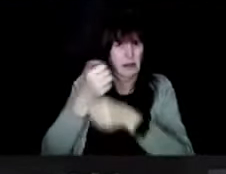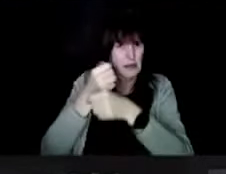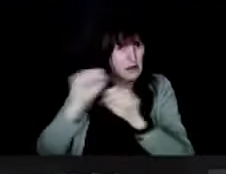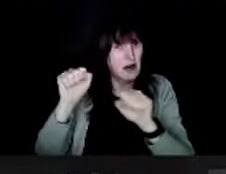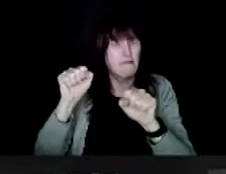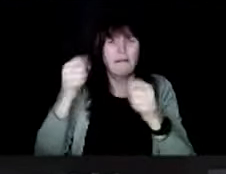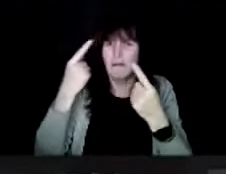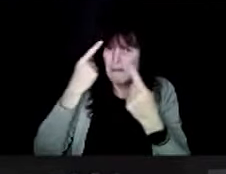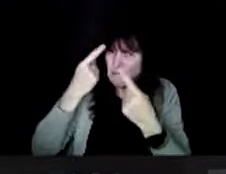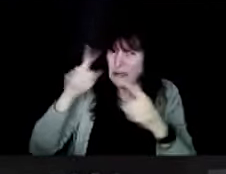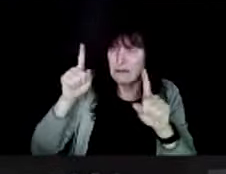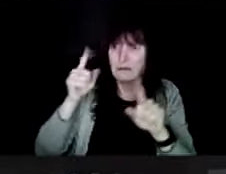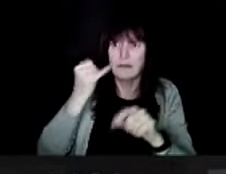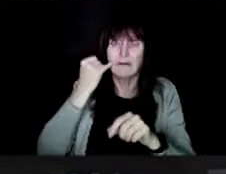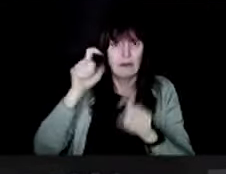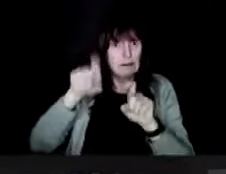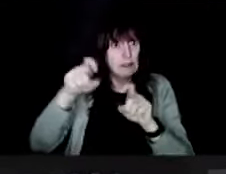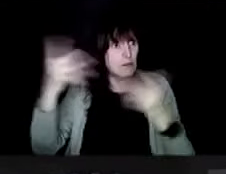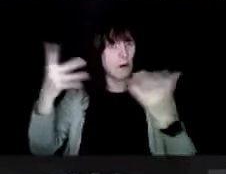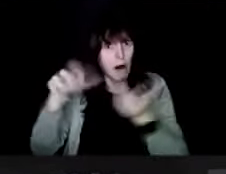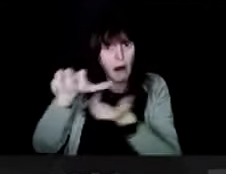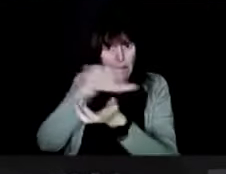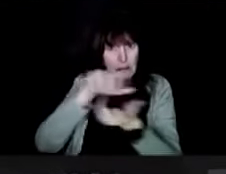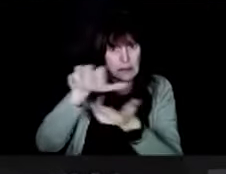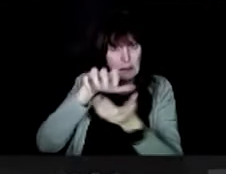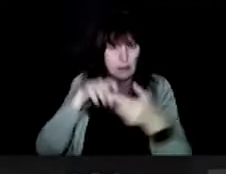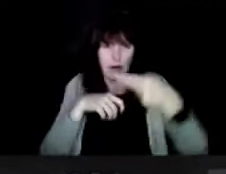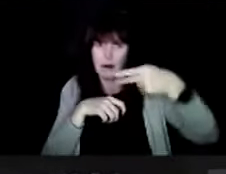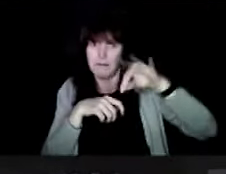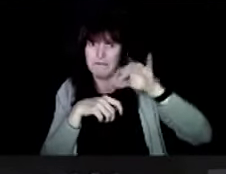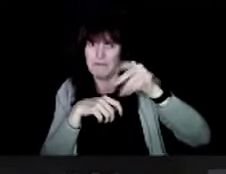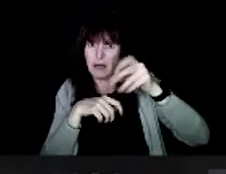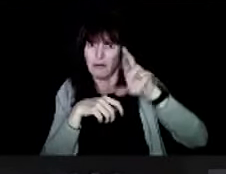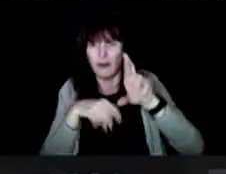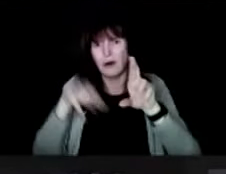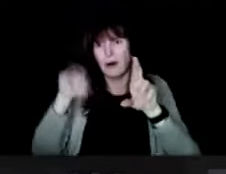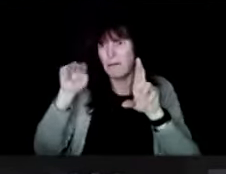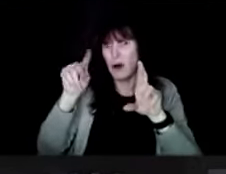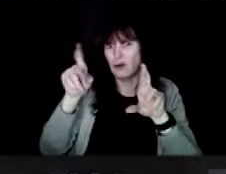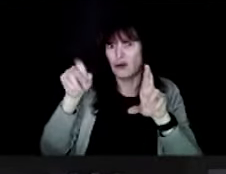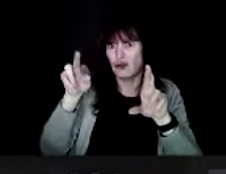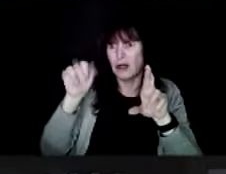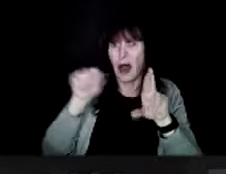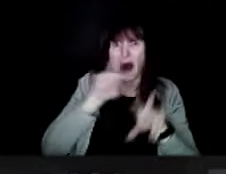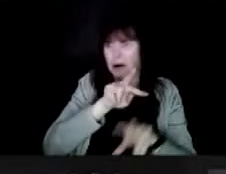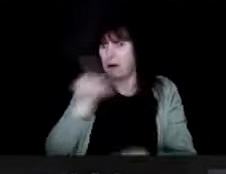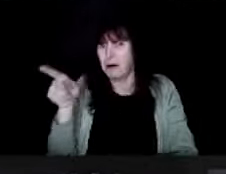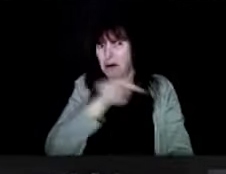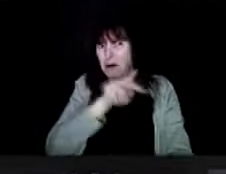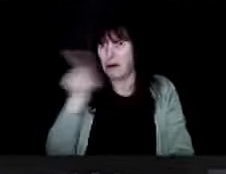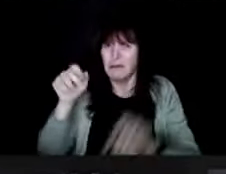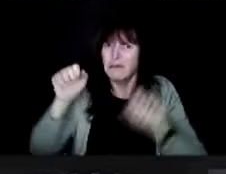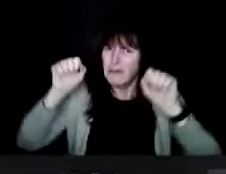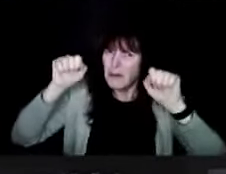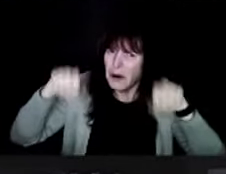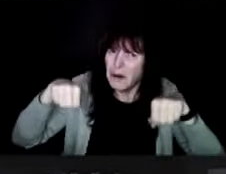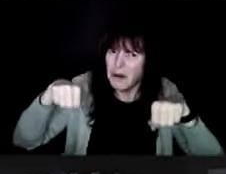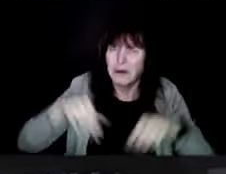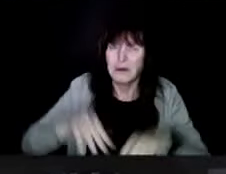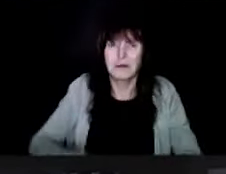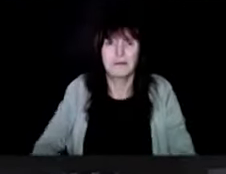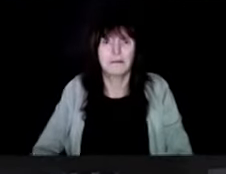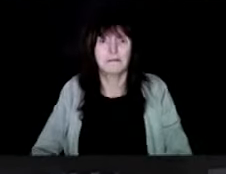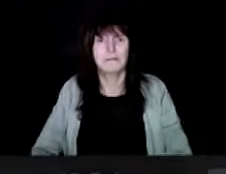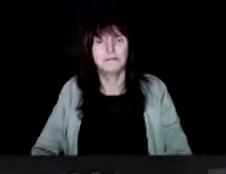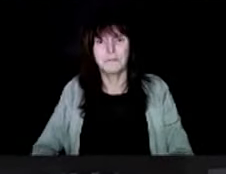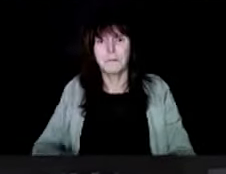first, second, and third dose of COVID-19 vaccines that are not the same vaccine brand. The science is clear.